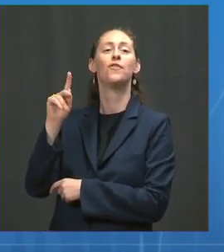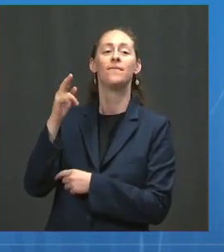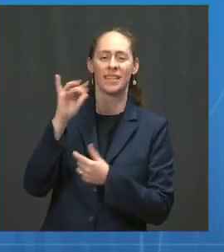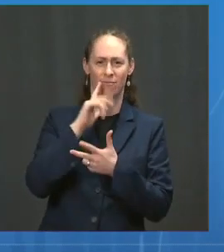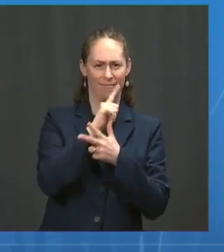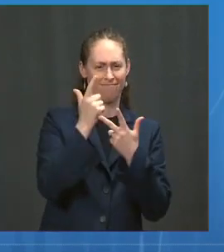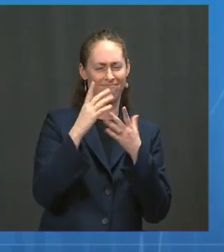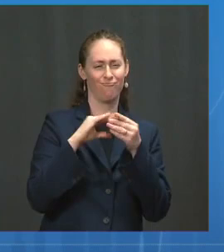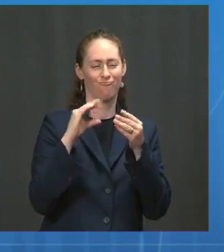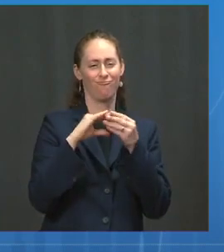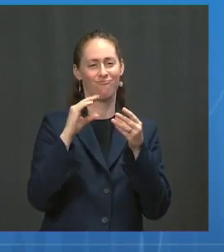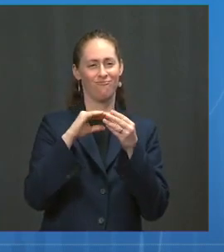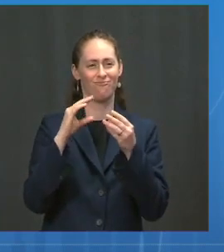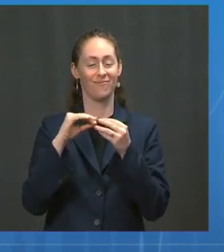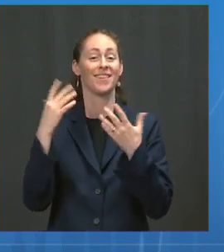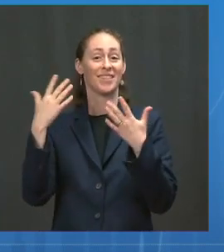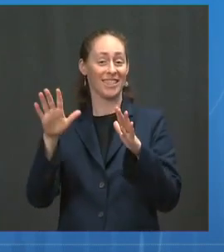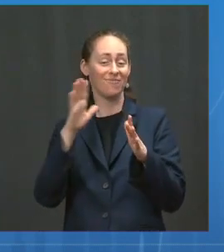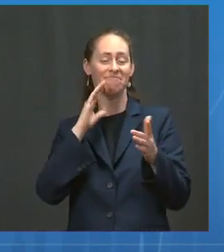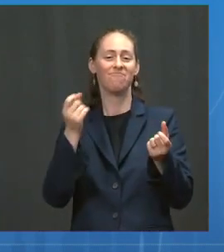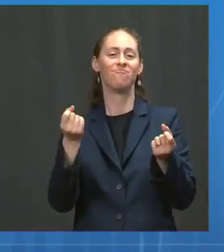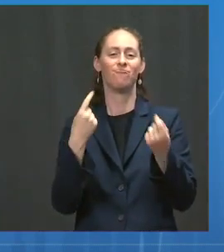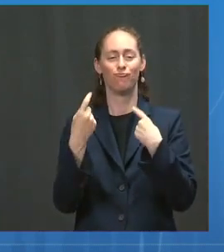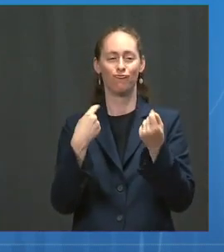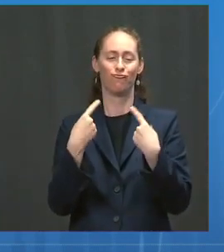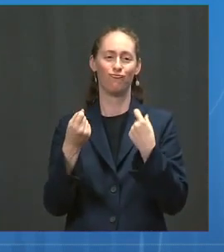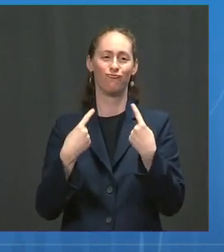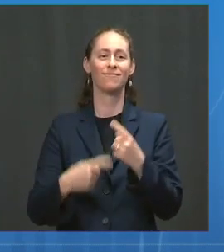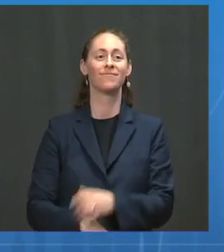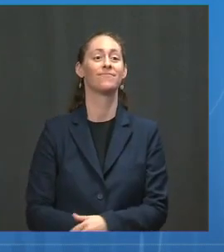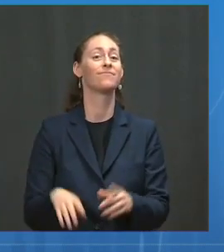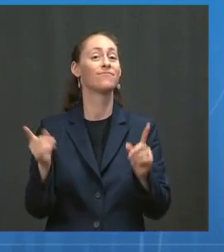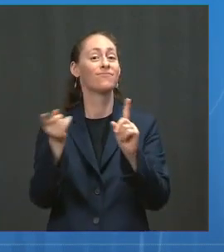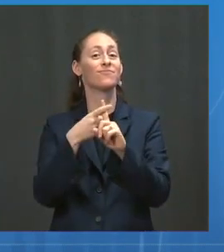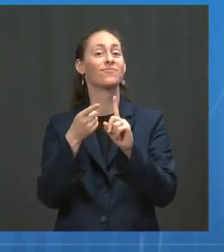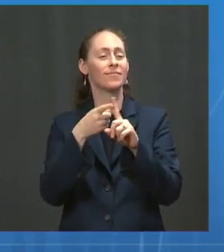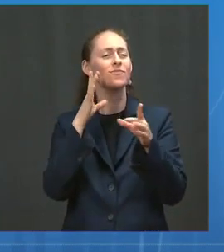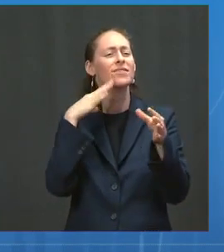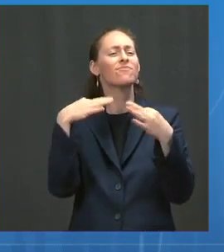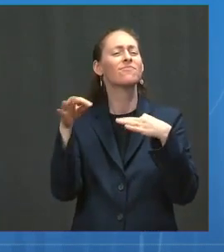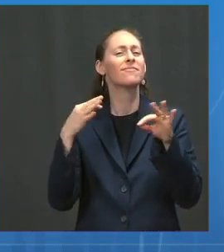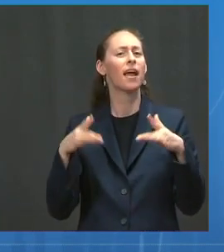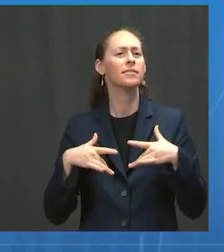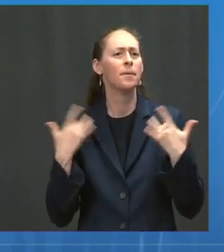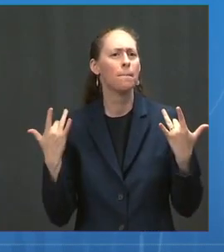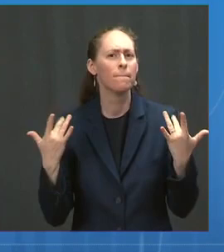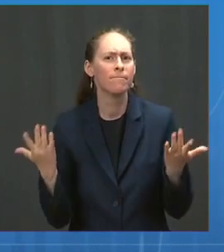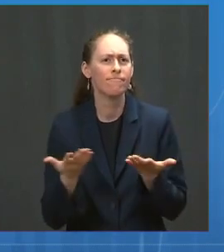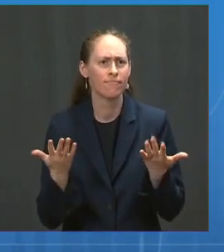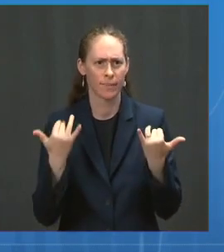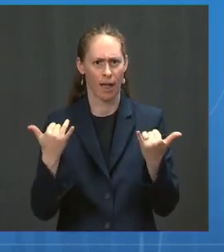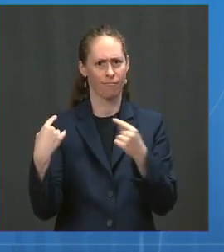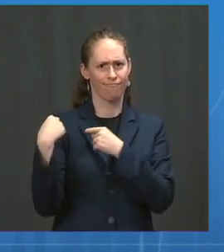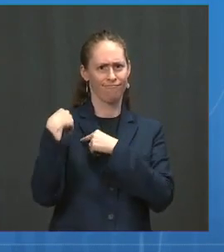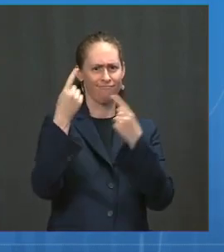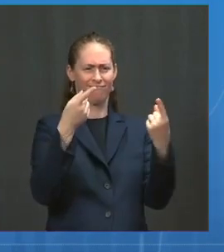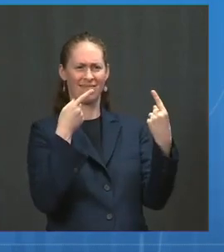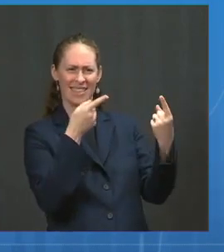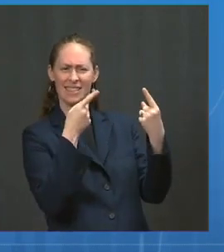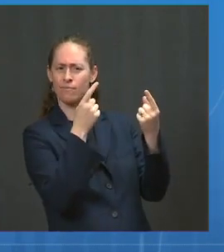to your questions. I'll start with an update on the progress we're making in our fight against the pandemic.